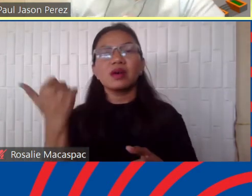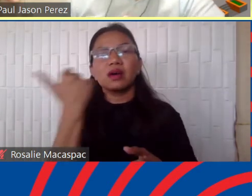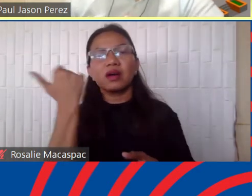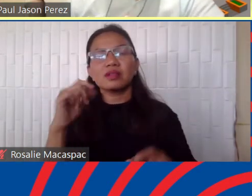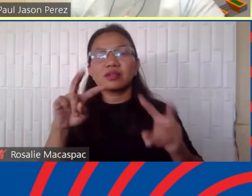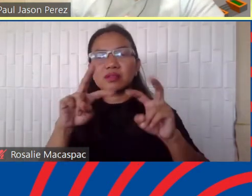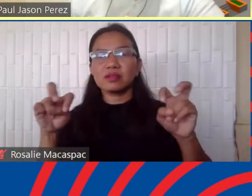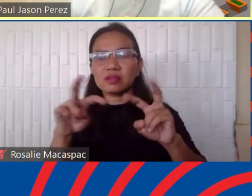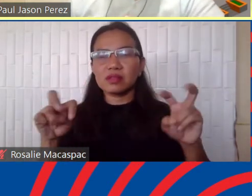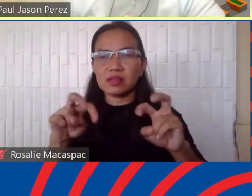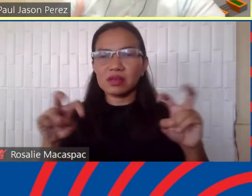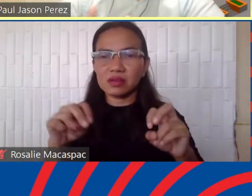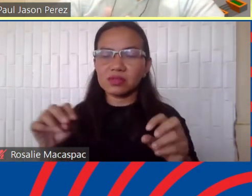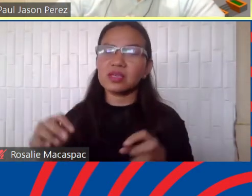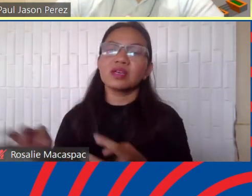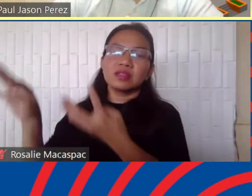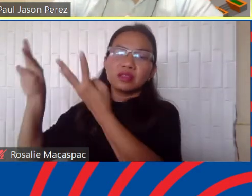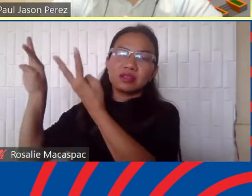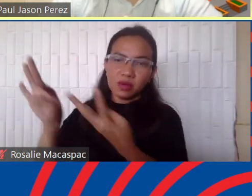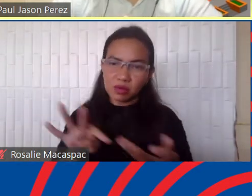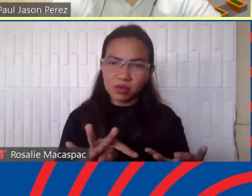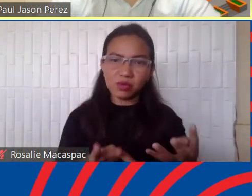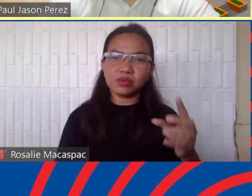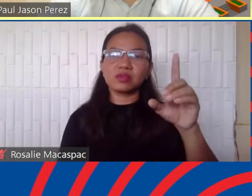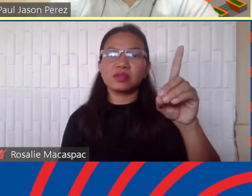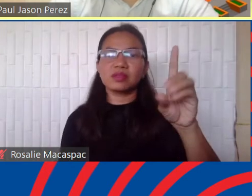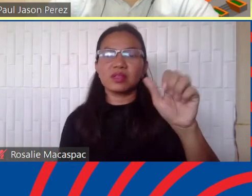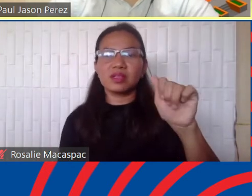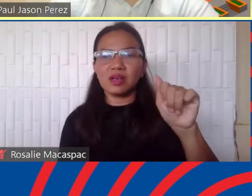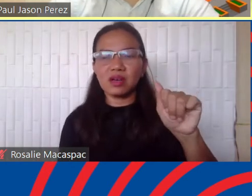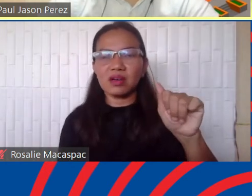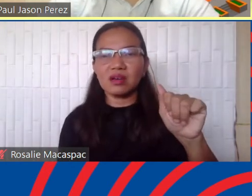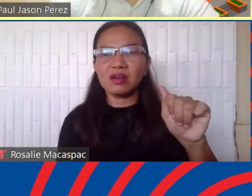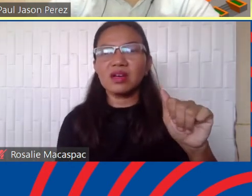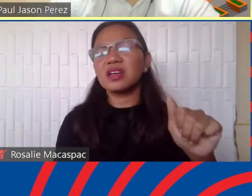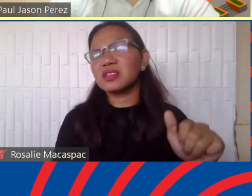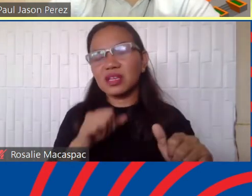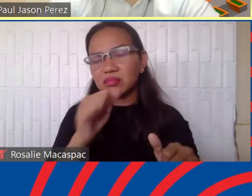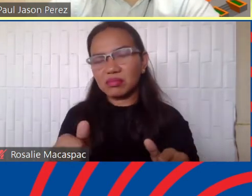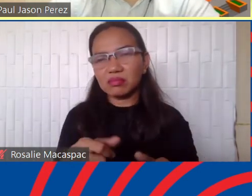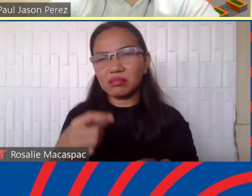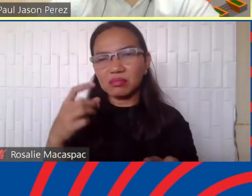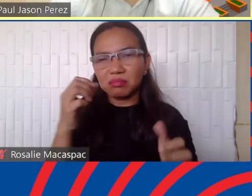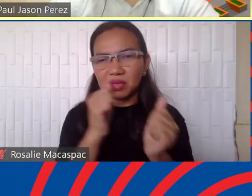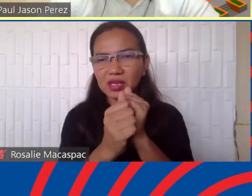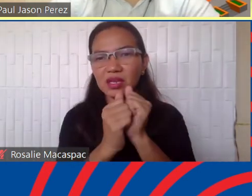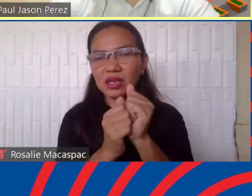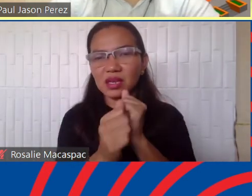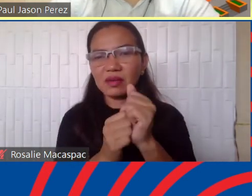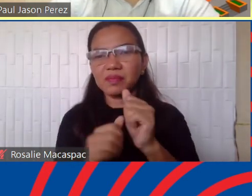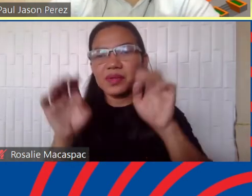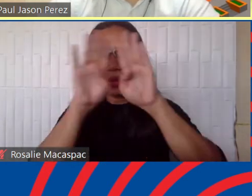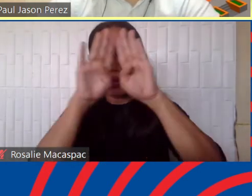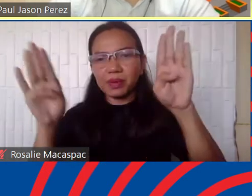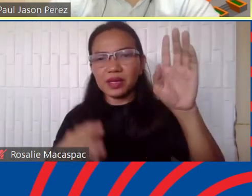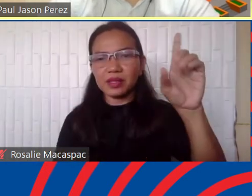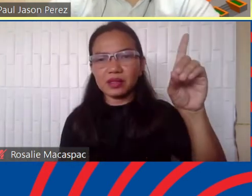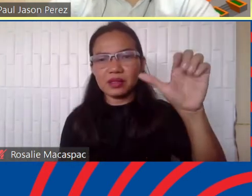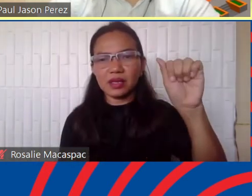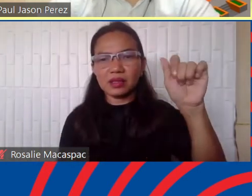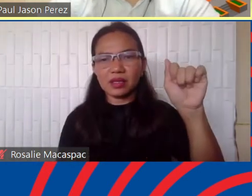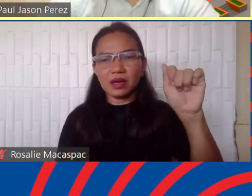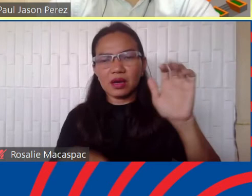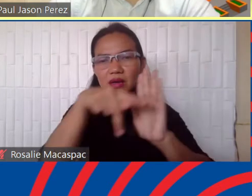request and download that data. However, it doesn't really follow the open data principle where